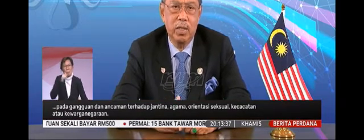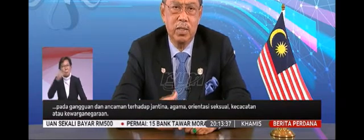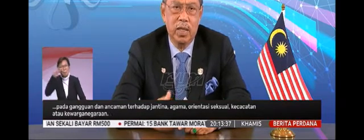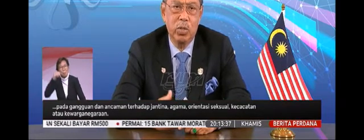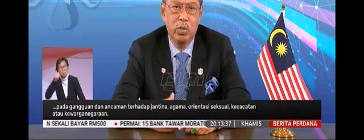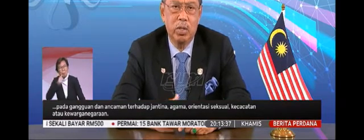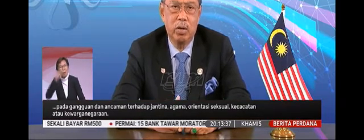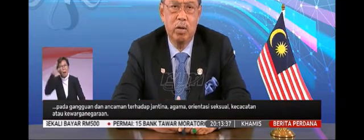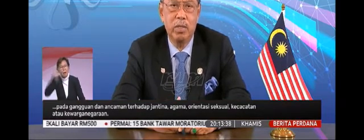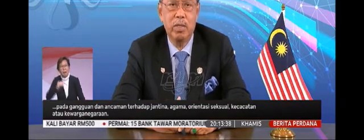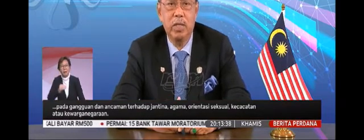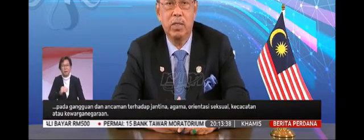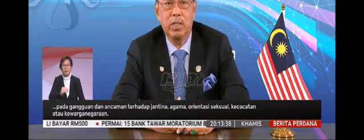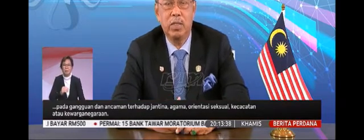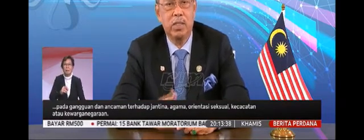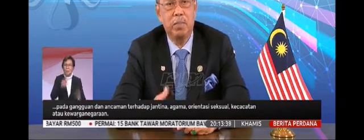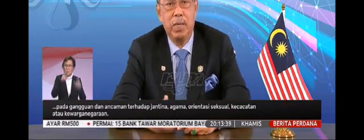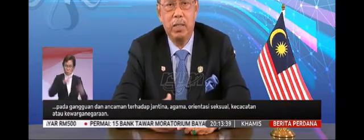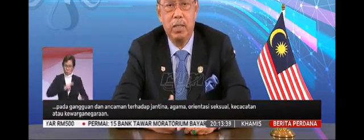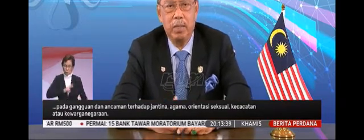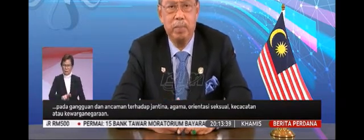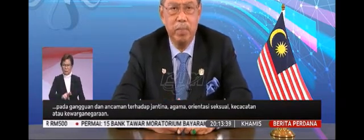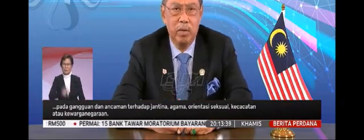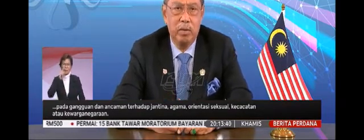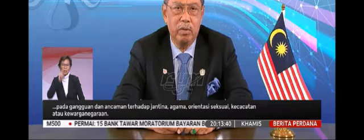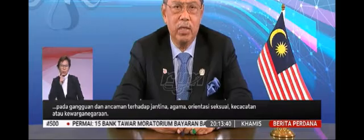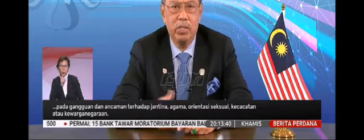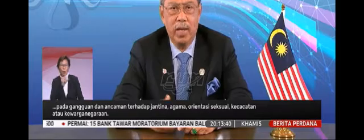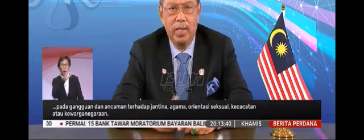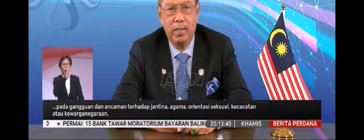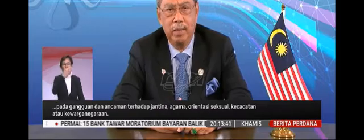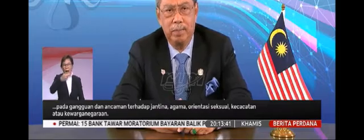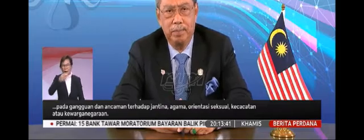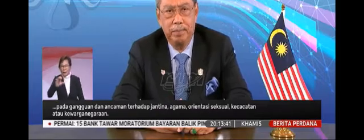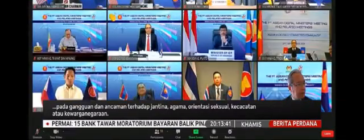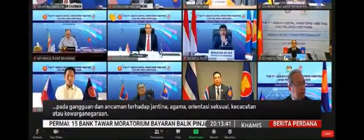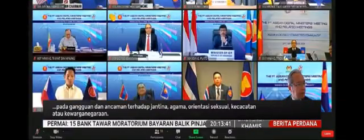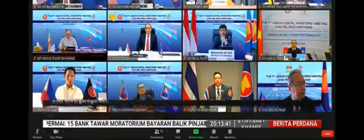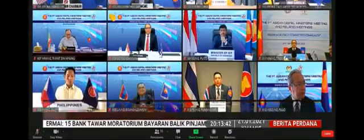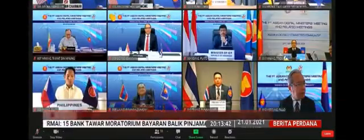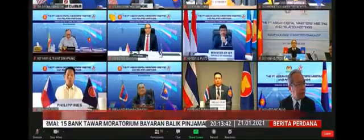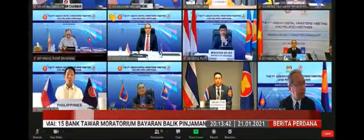religion, sexual orientation, disability, or nationality.